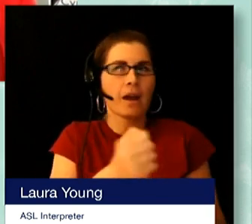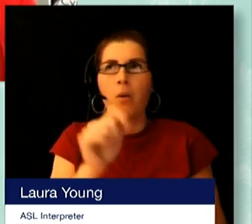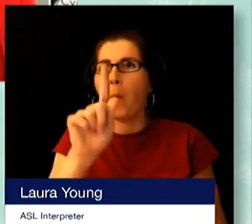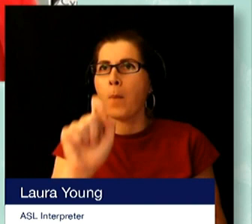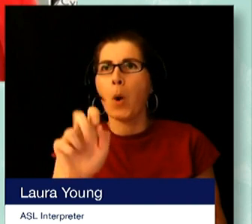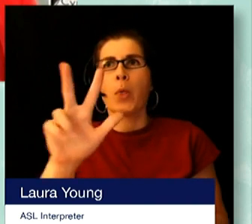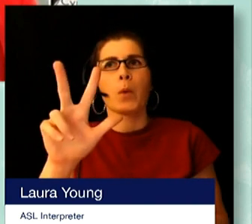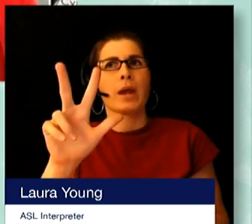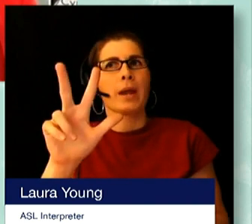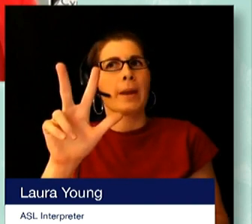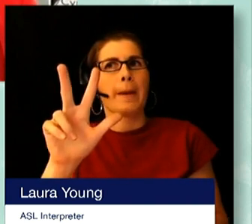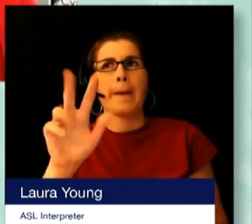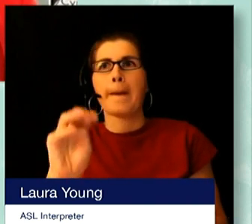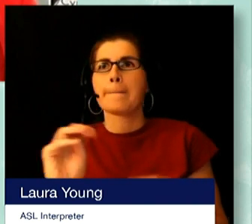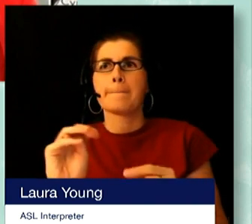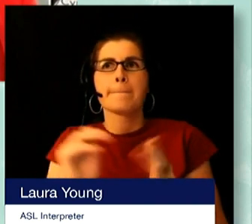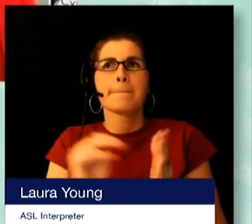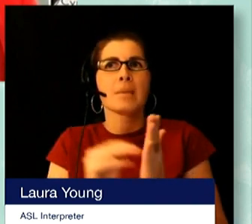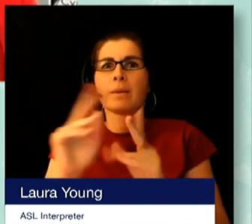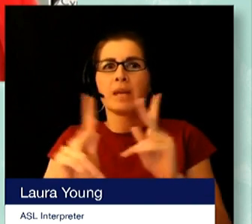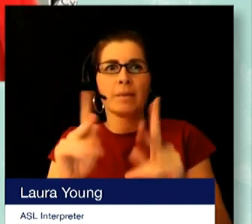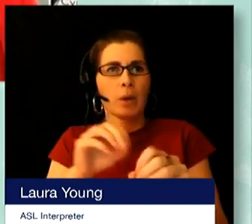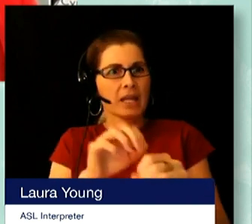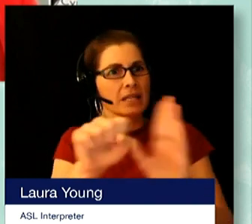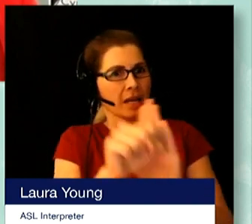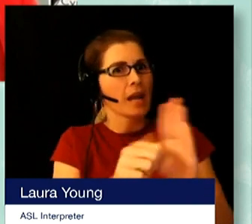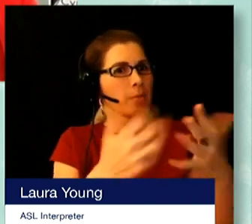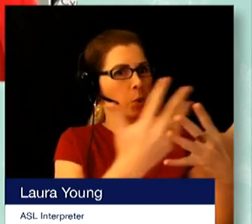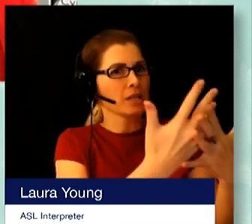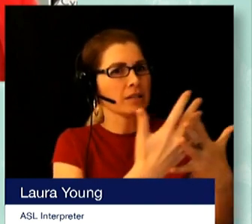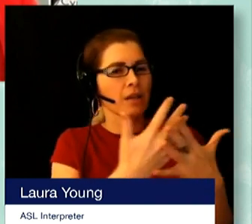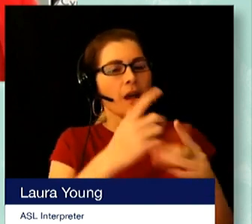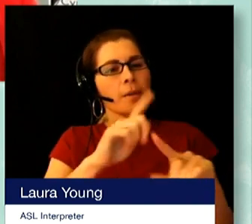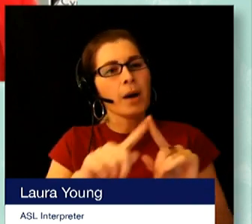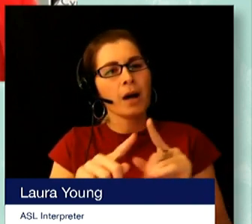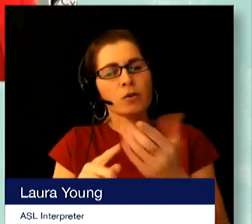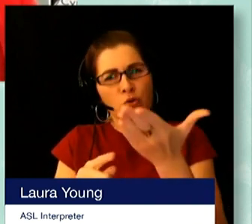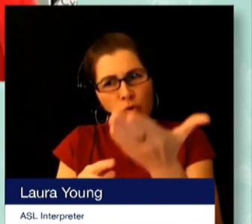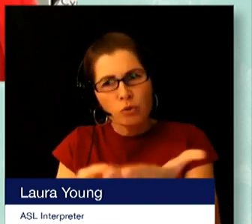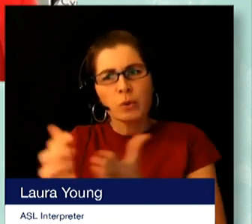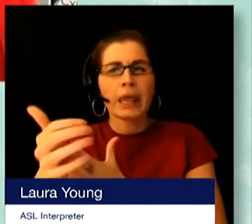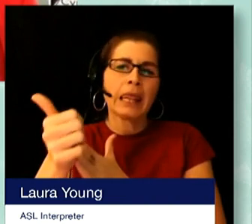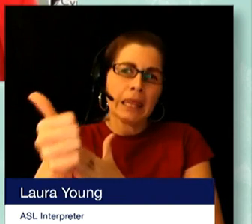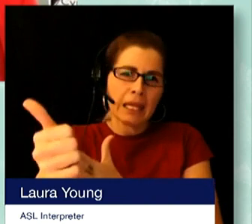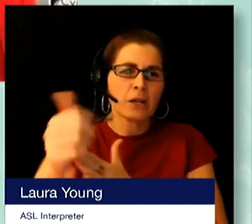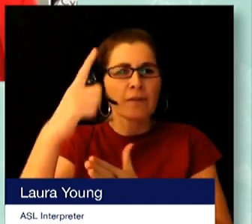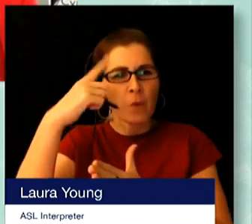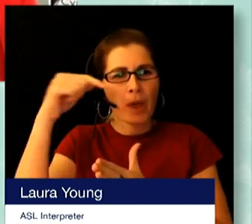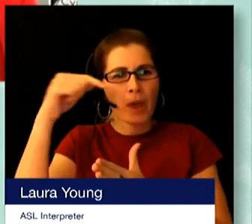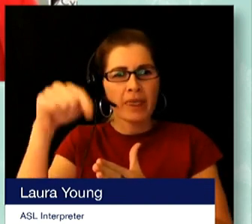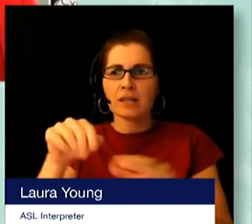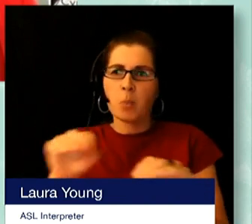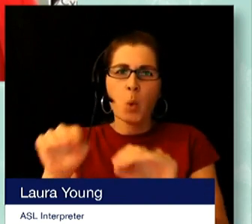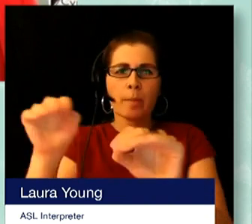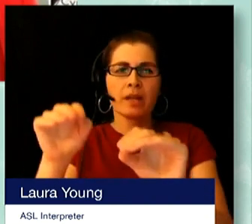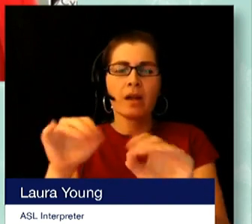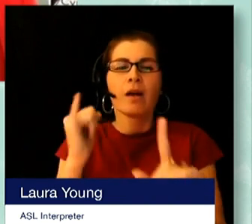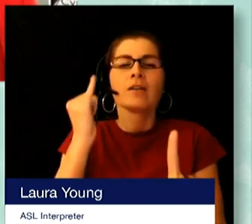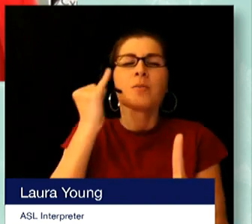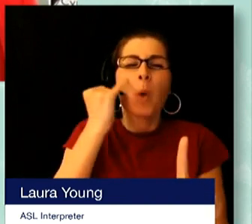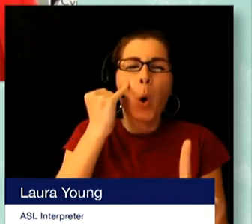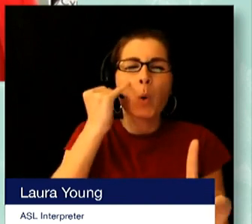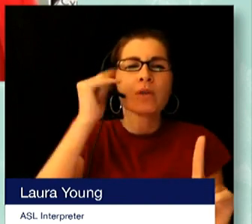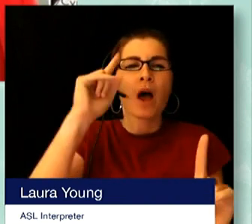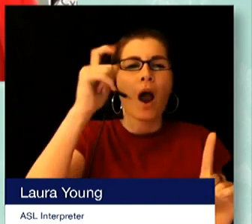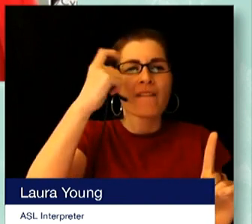state prisons. But from someone who is a leader in the movement, in the fight for decarceration, what would it mean if a governor in the first